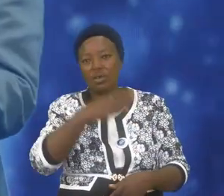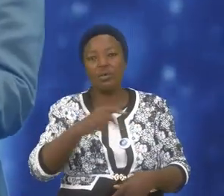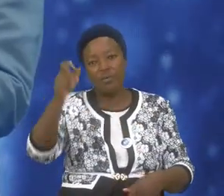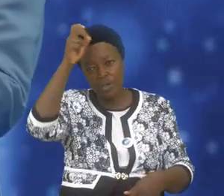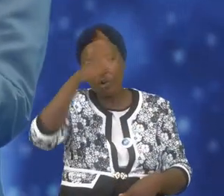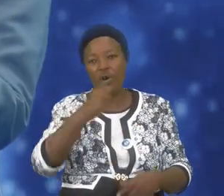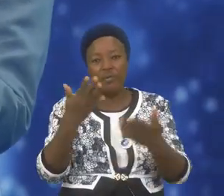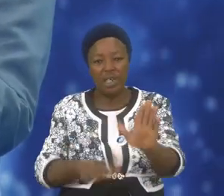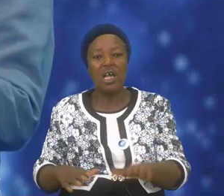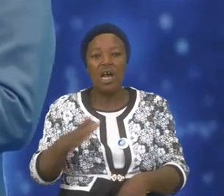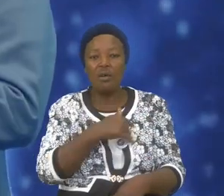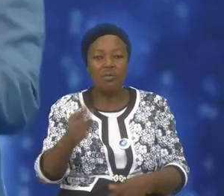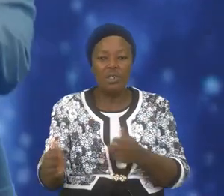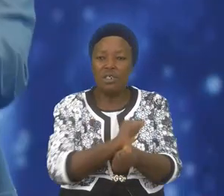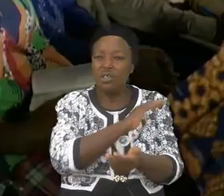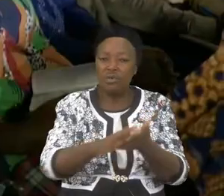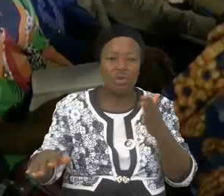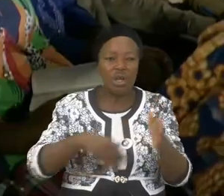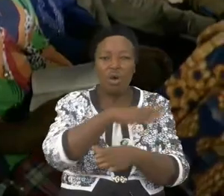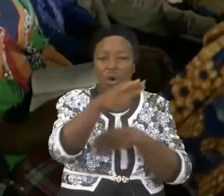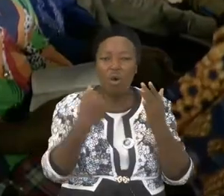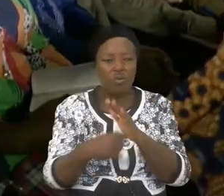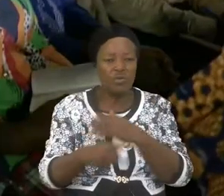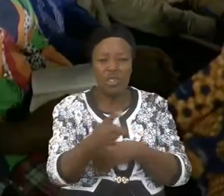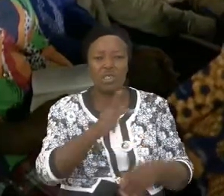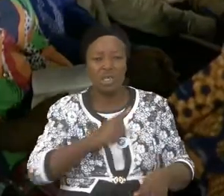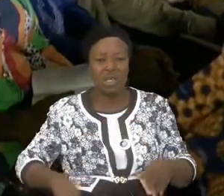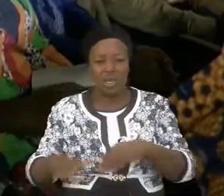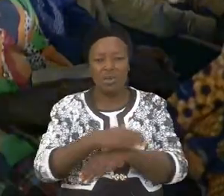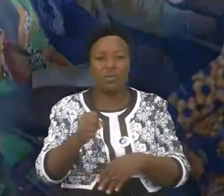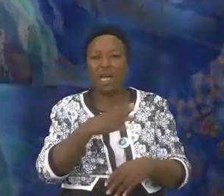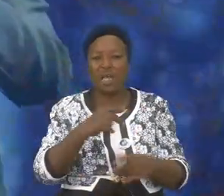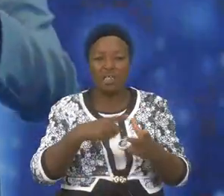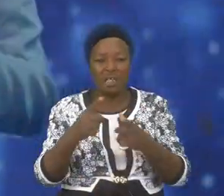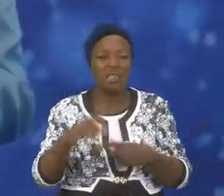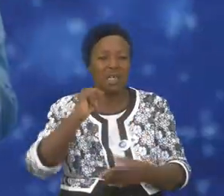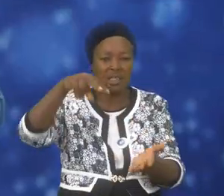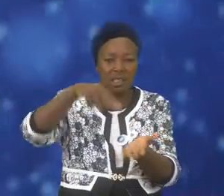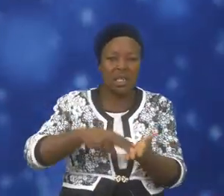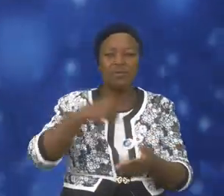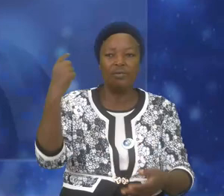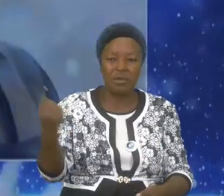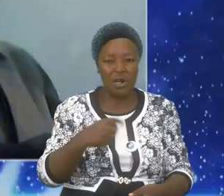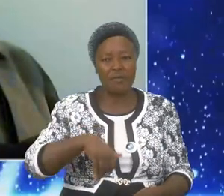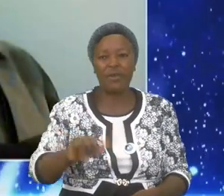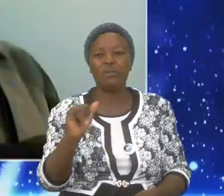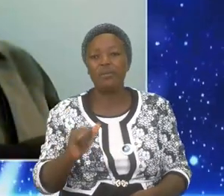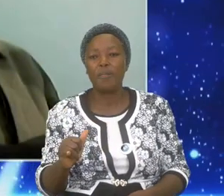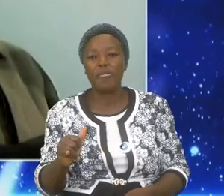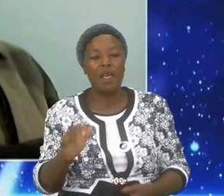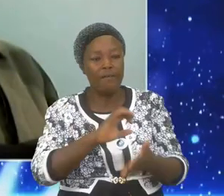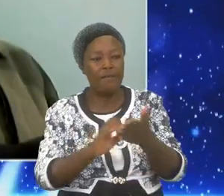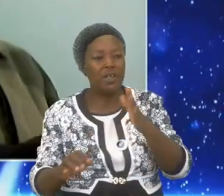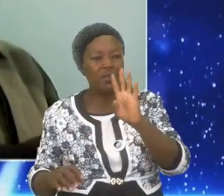kingdoms, and it shall stand forever. Look at verse 45. For as much as thou